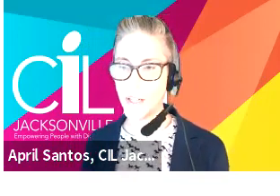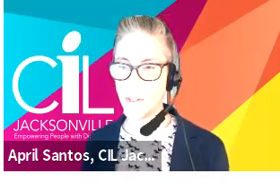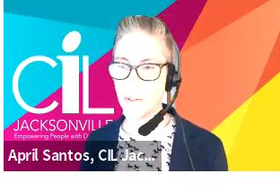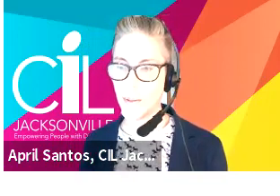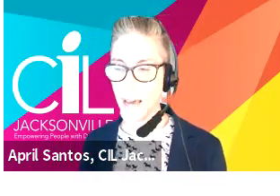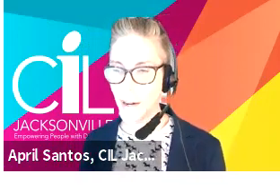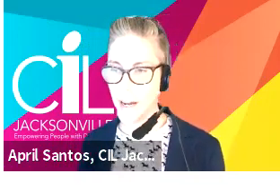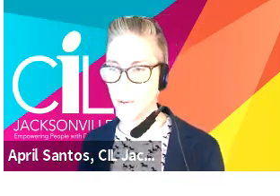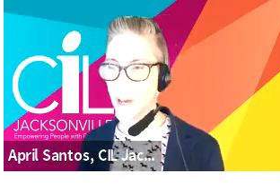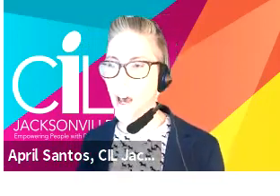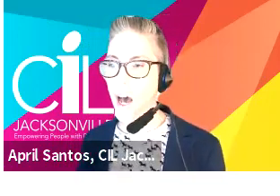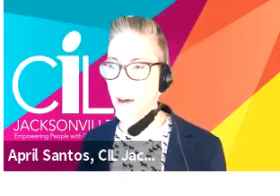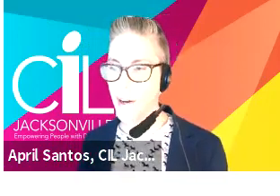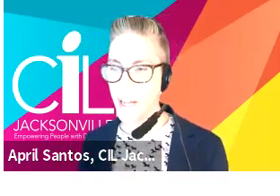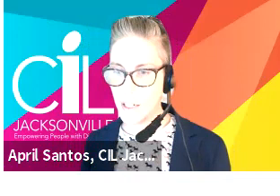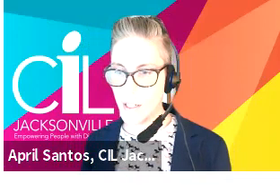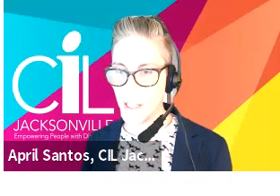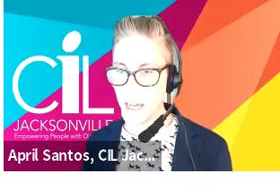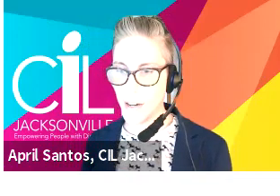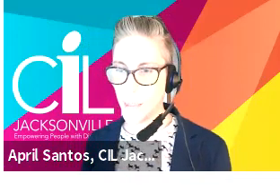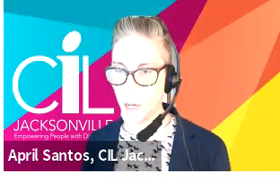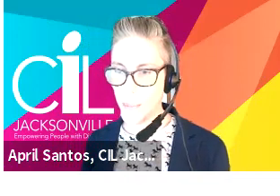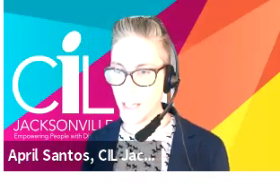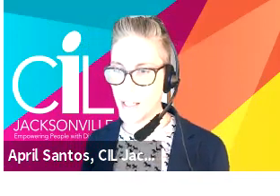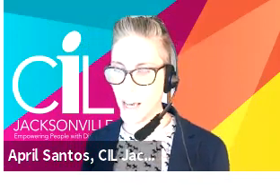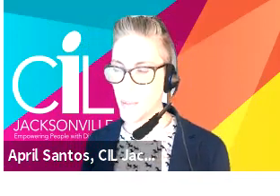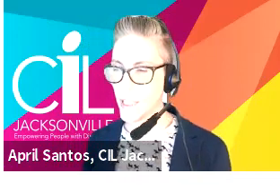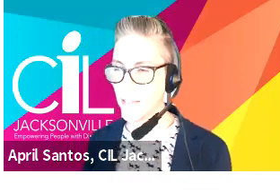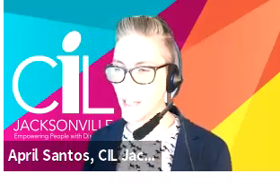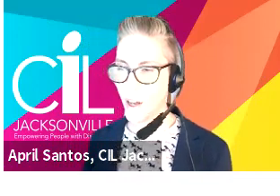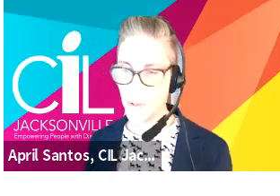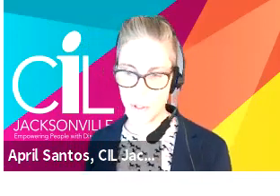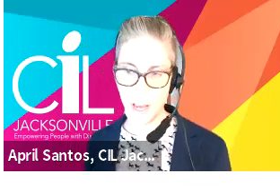going to give you some background about our agency and our purpose. I